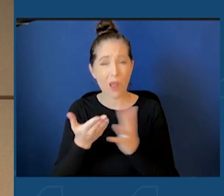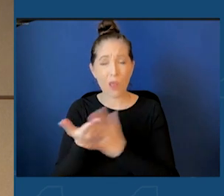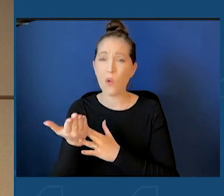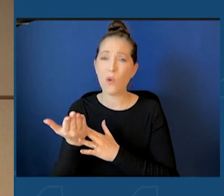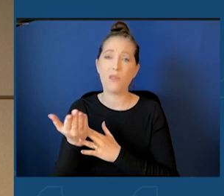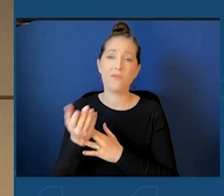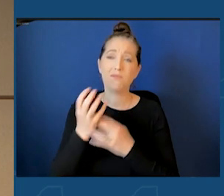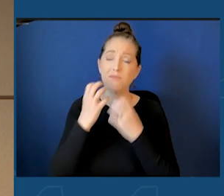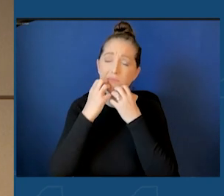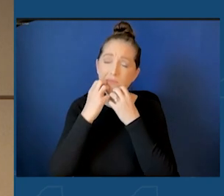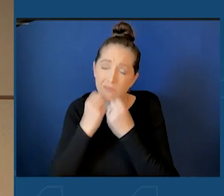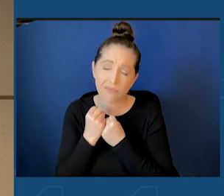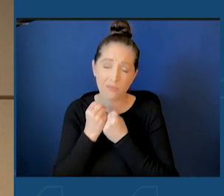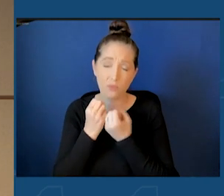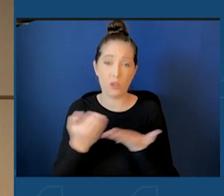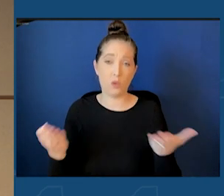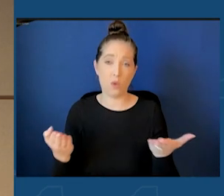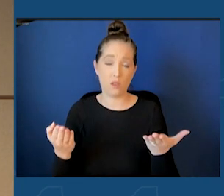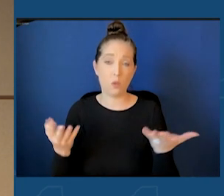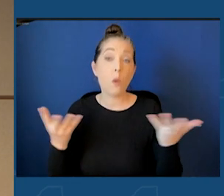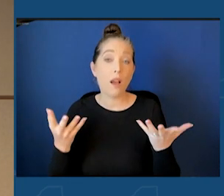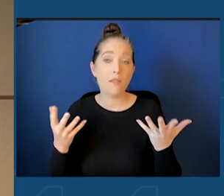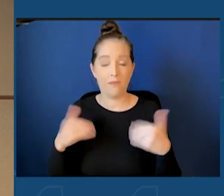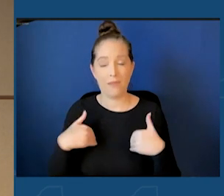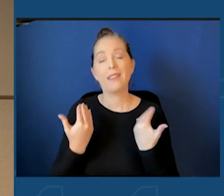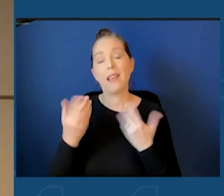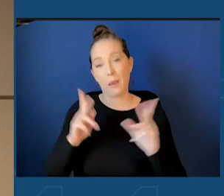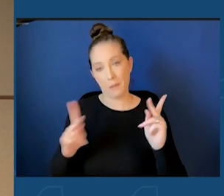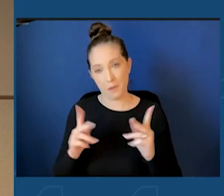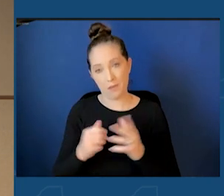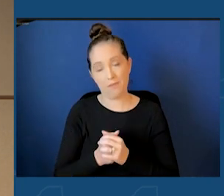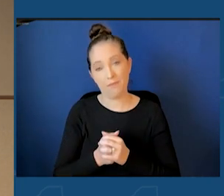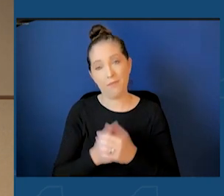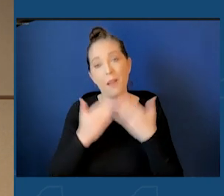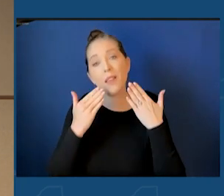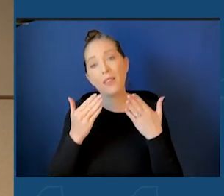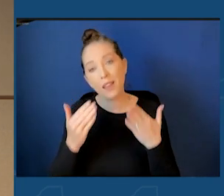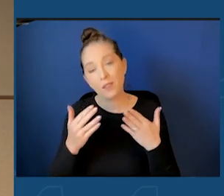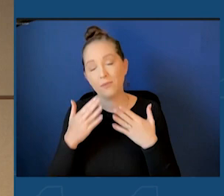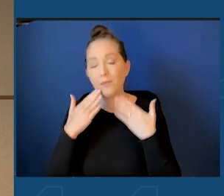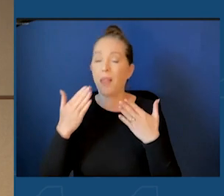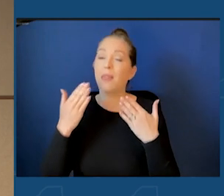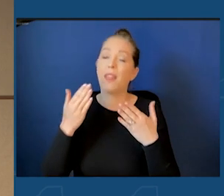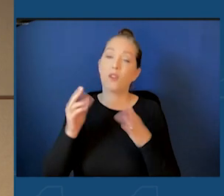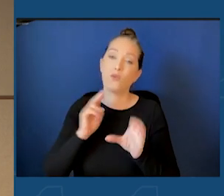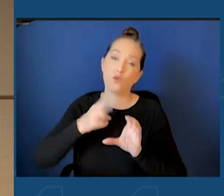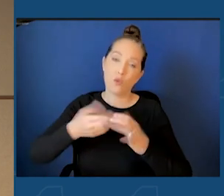resource, our young people. Thank you, and thank you for joining us today.